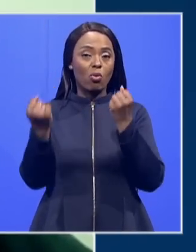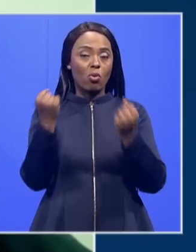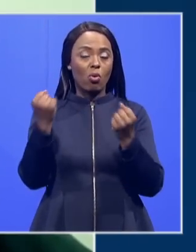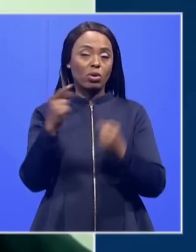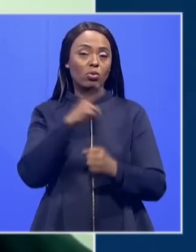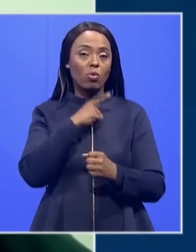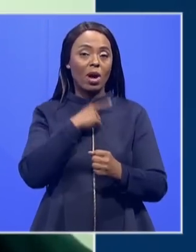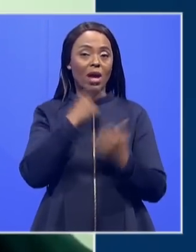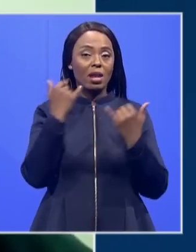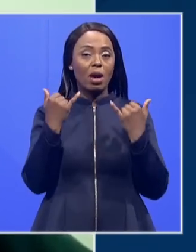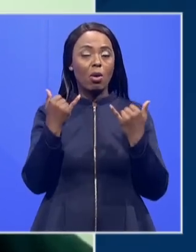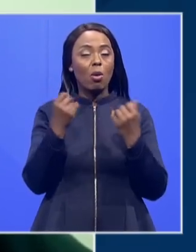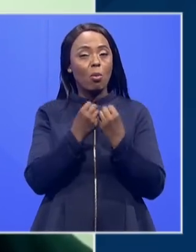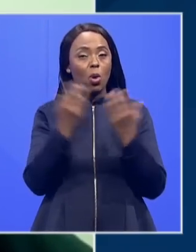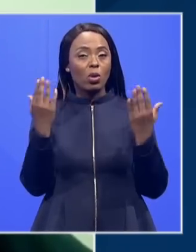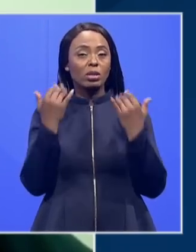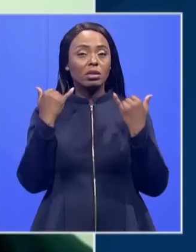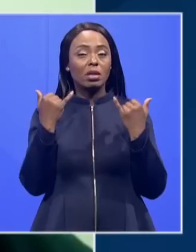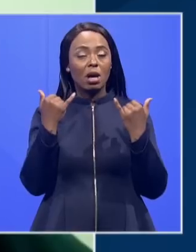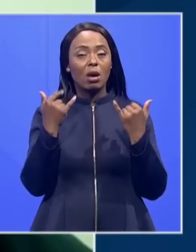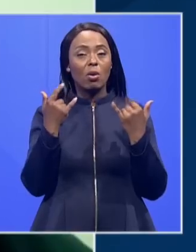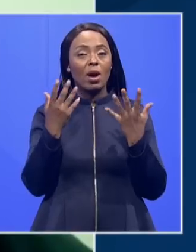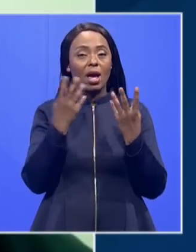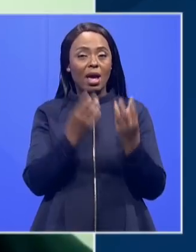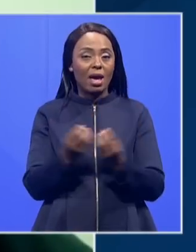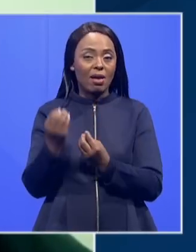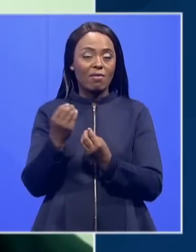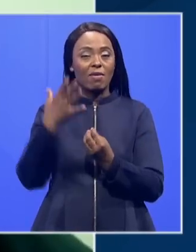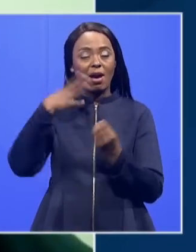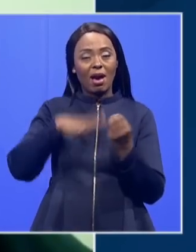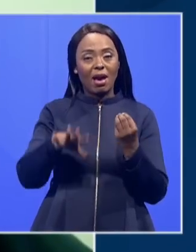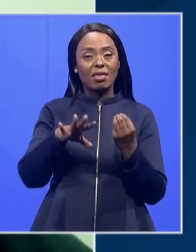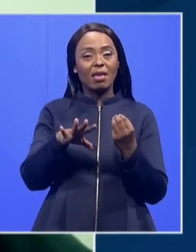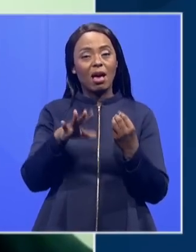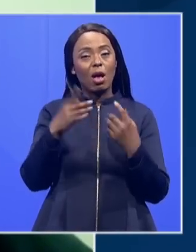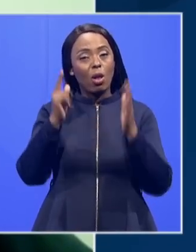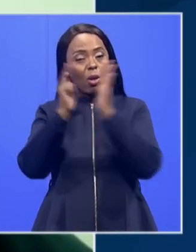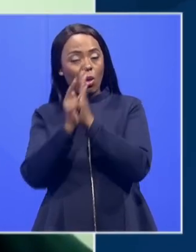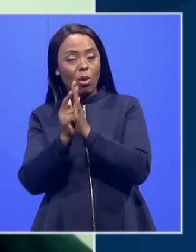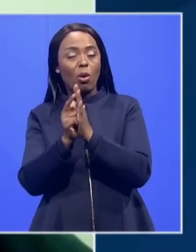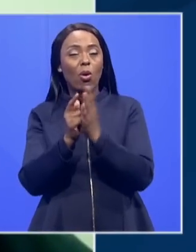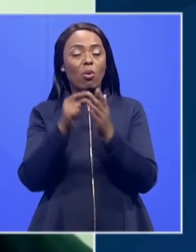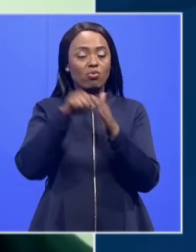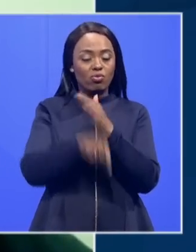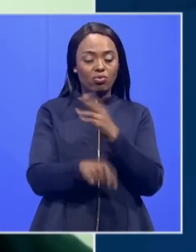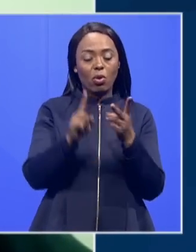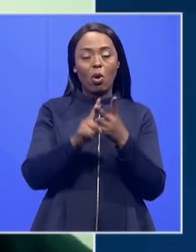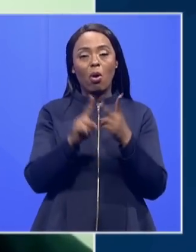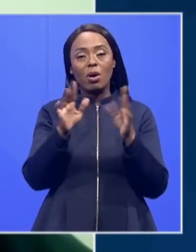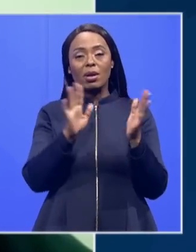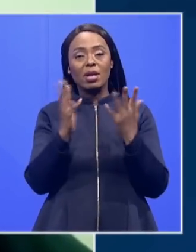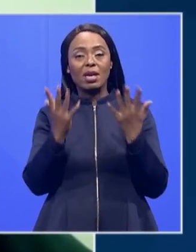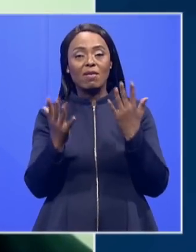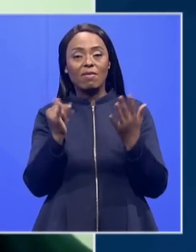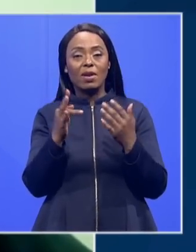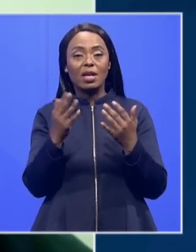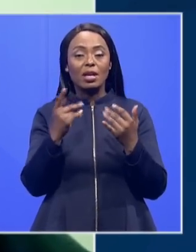more greater ventilated in terms of the substantive law and whether or not Parliament will have to step in